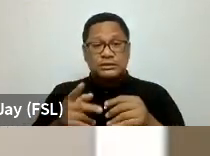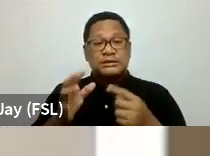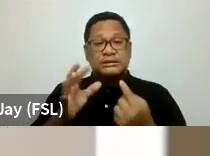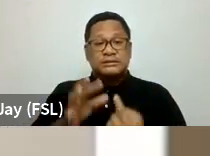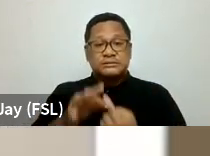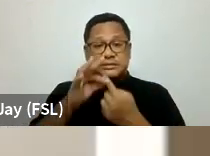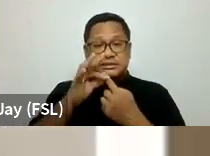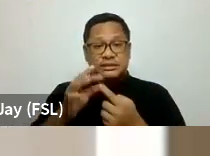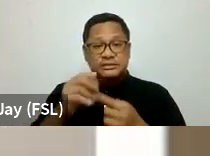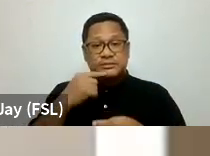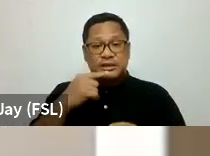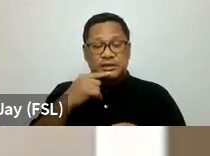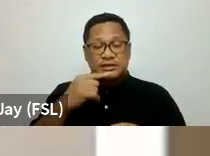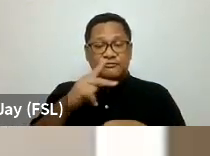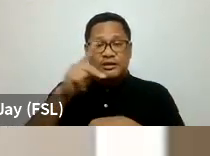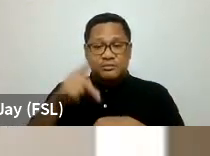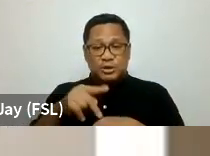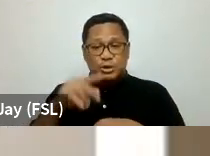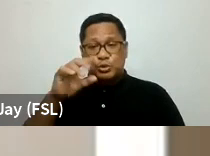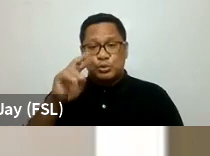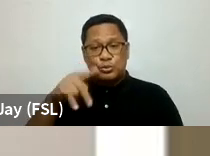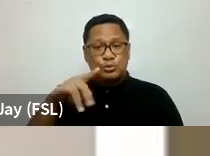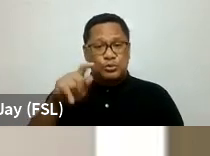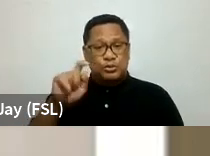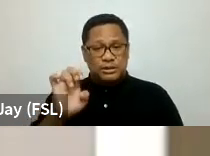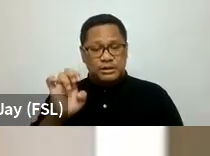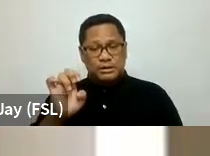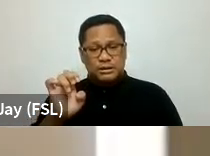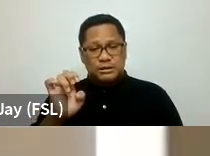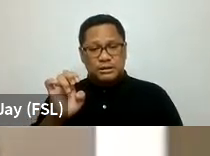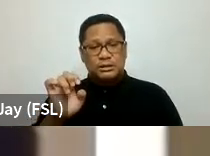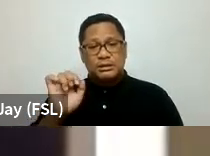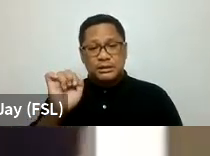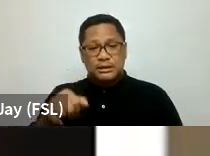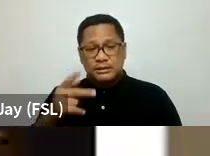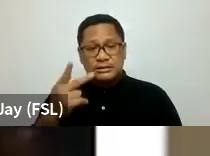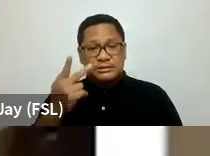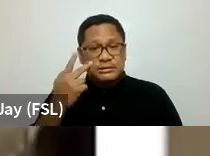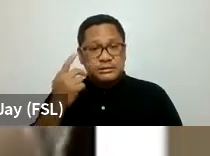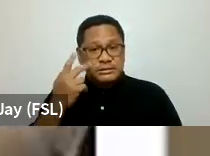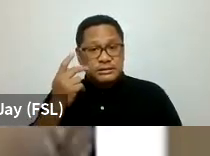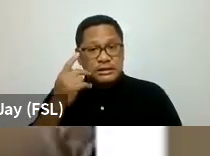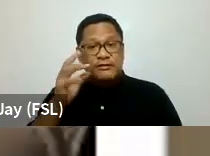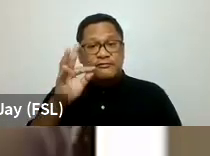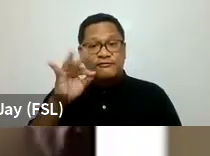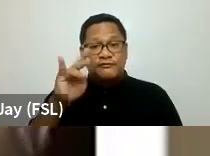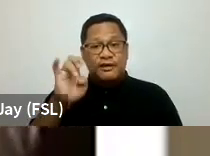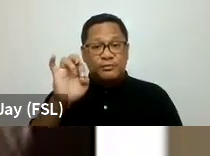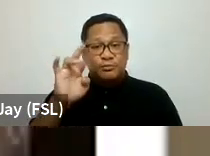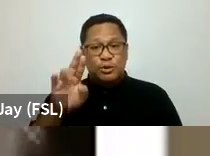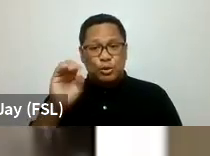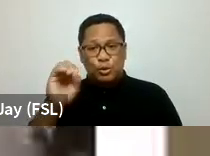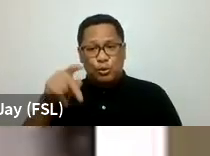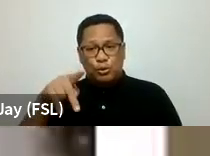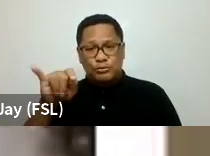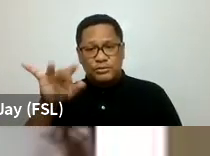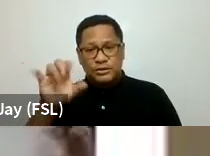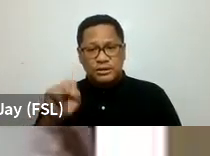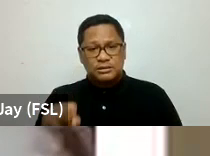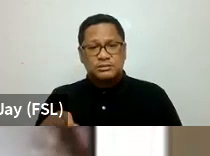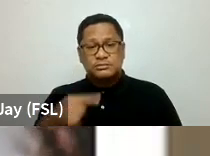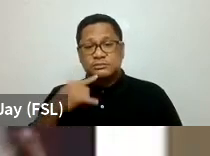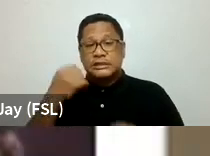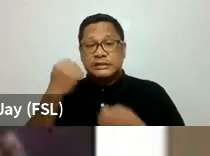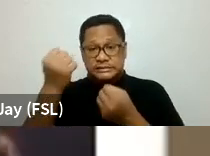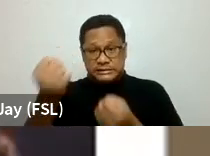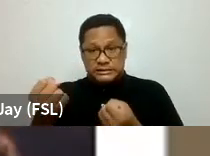Philippine corporate address book, have actually seen fiber optics. He suggested